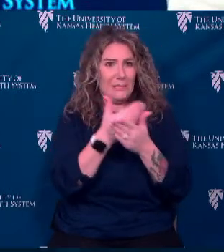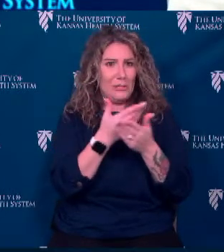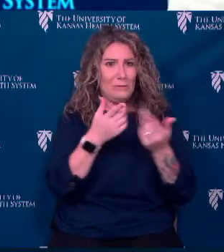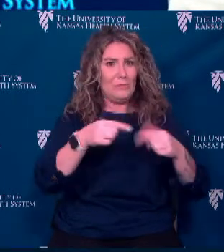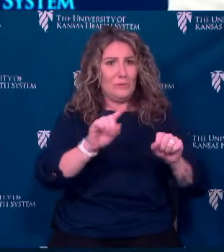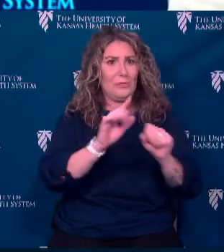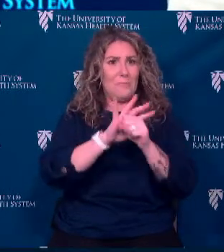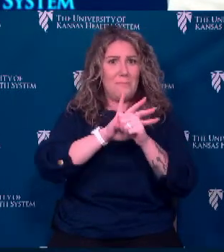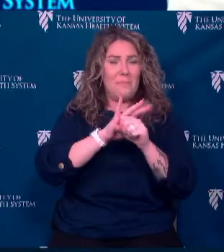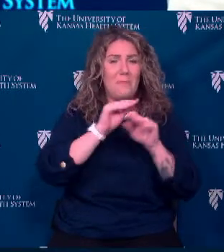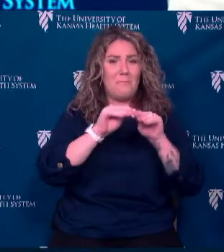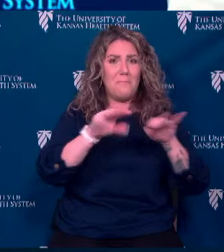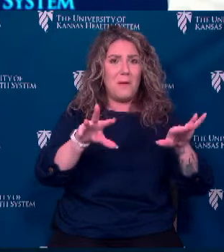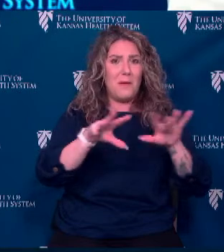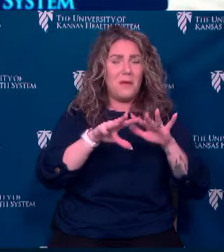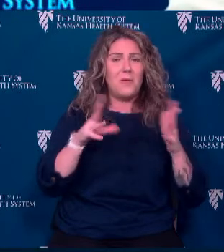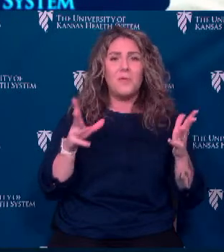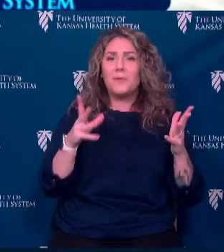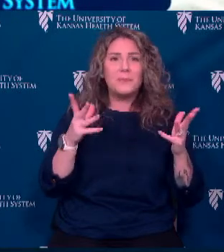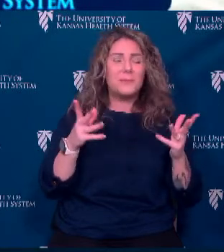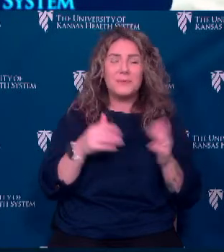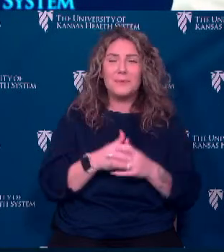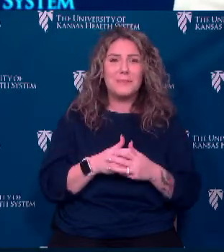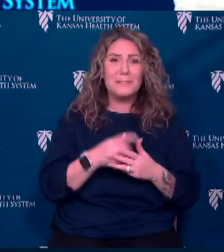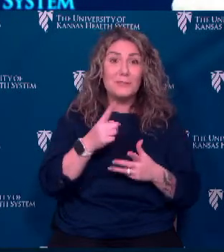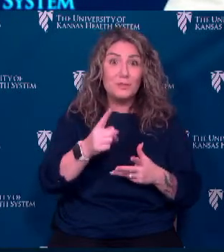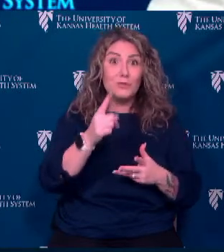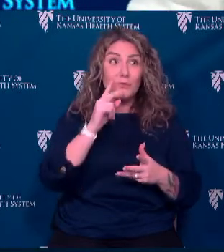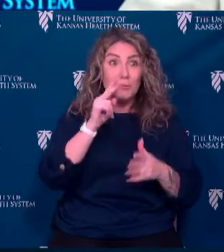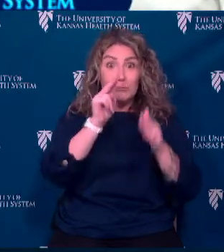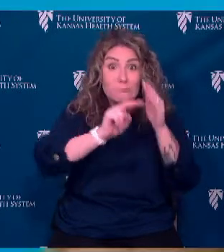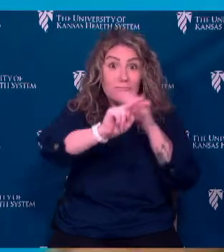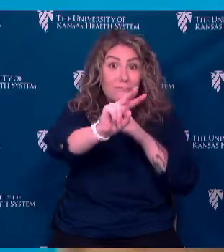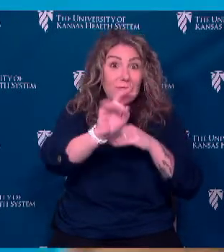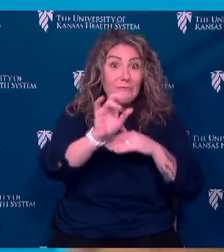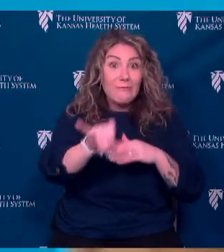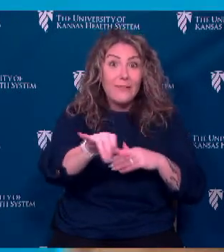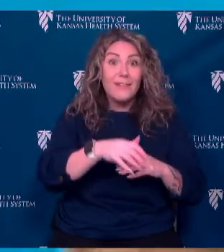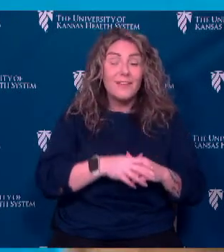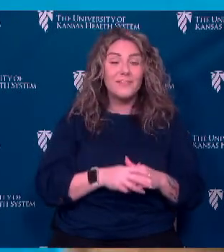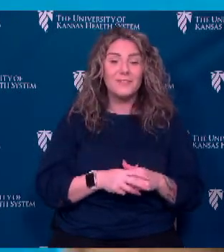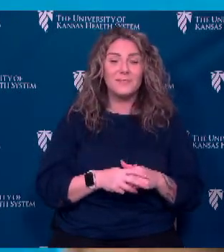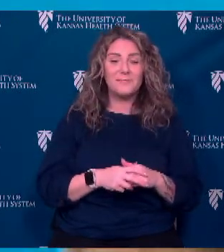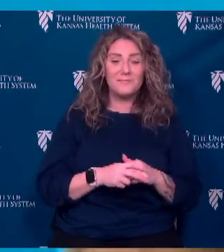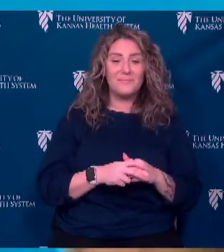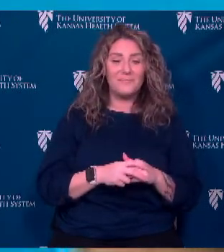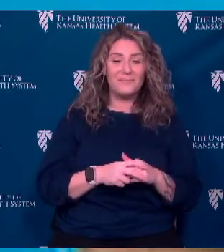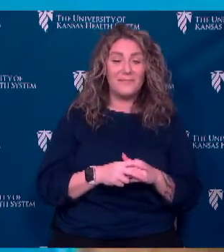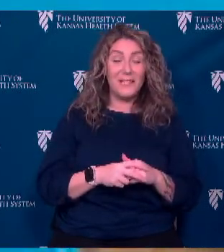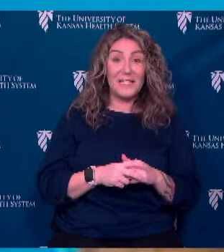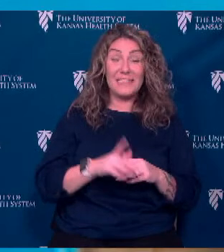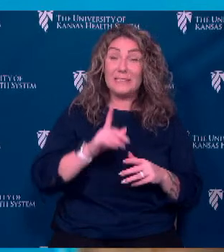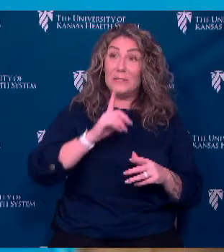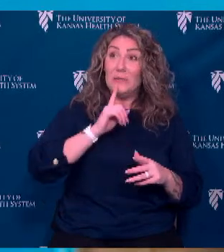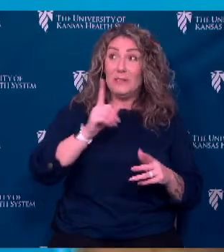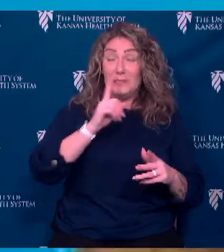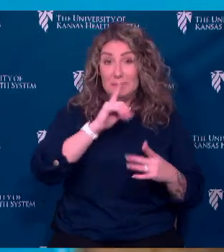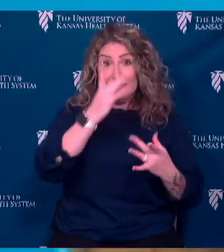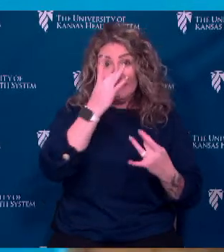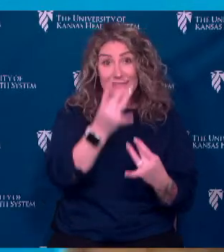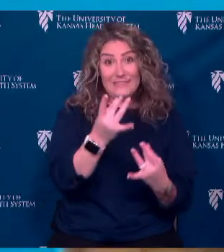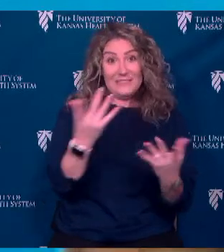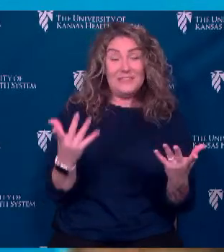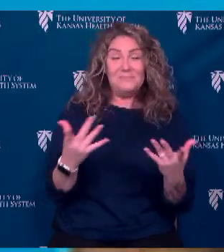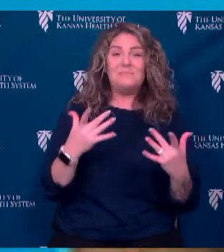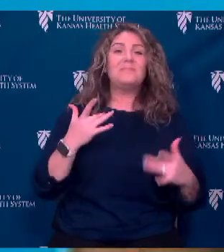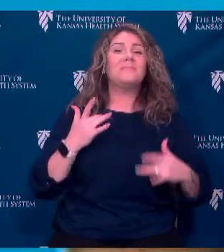Dr. Hayes. This had to be what heck of a. Is this what you signed up for? It has been an adventure. And I'm